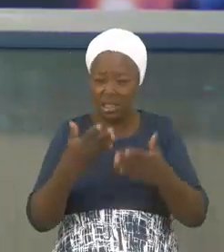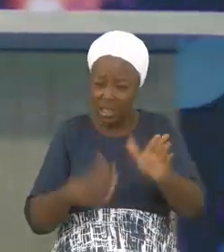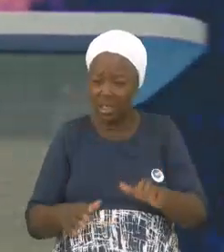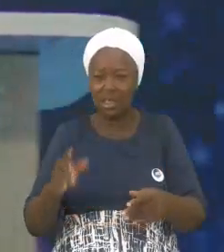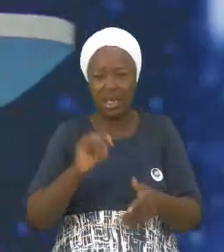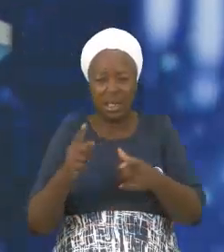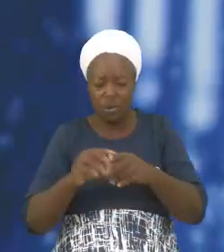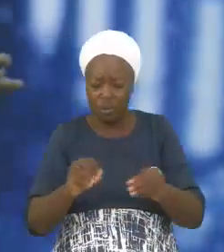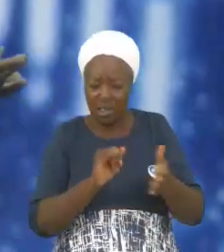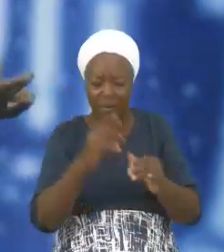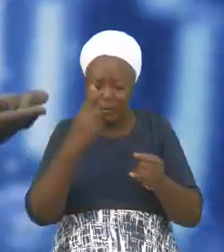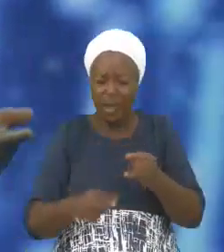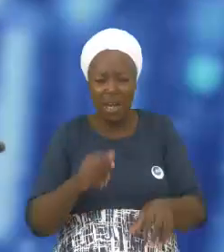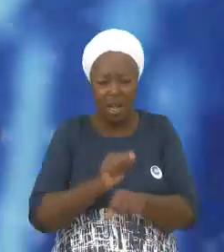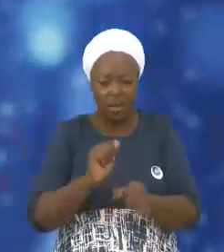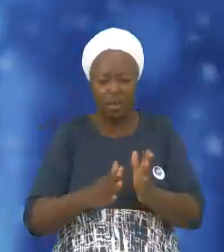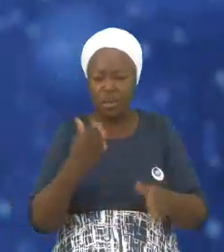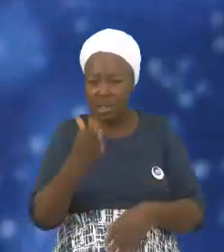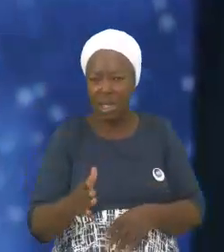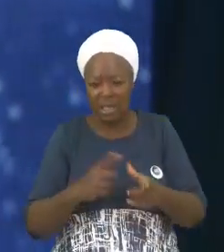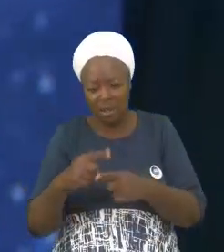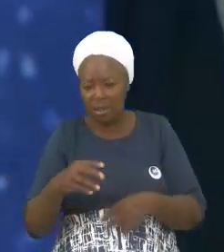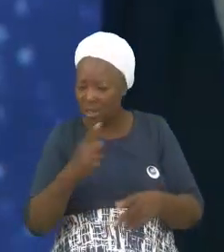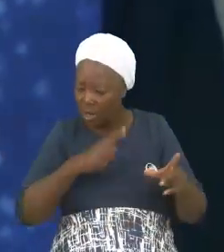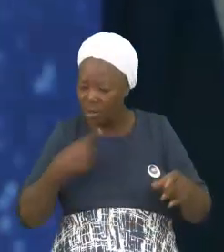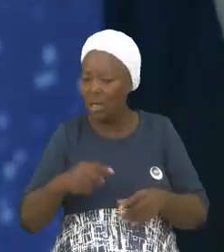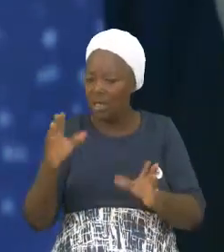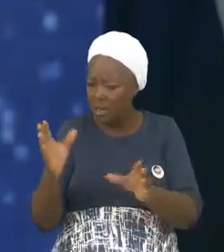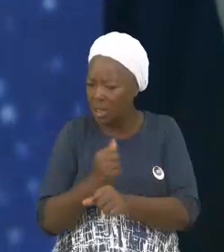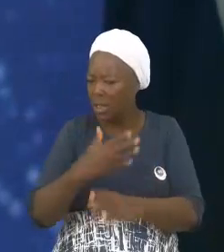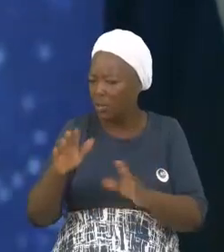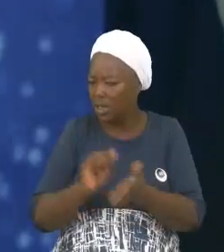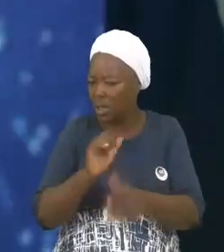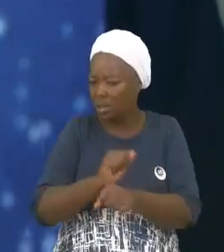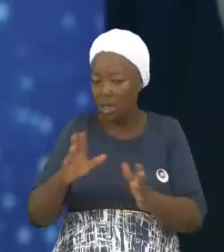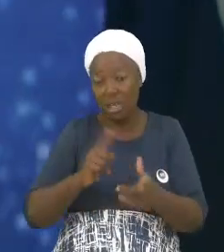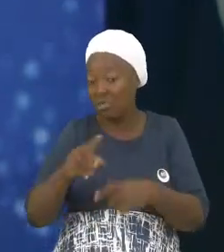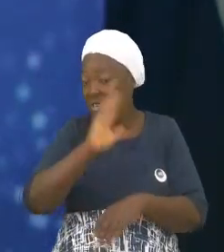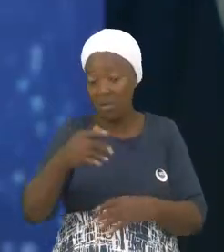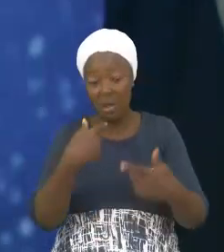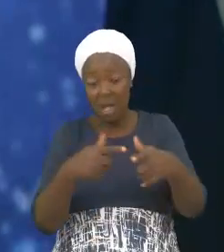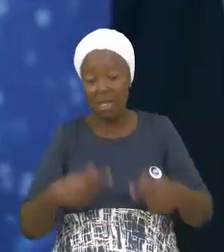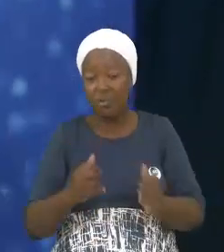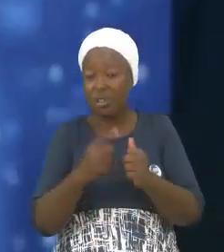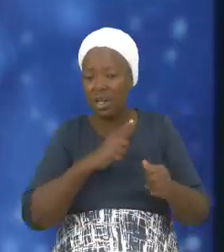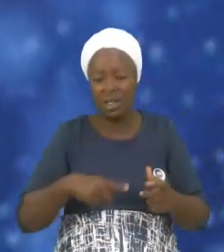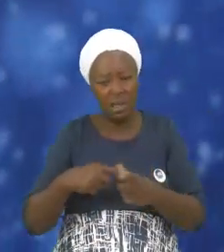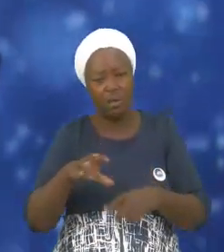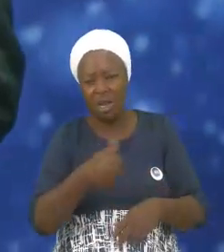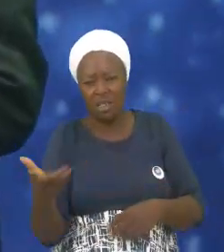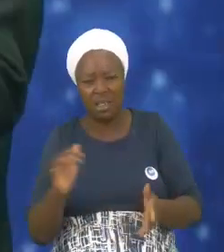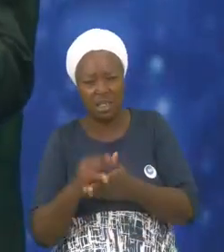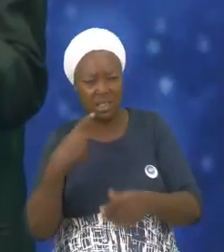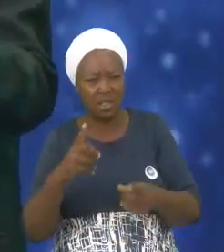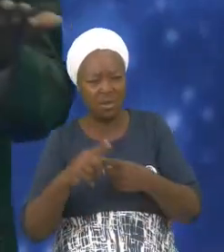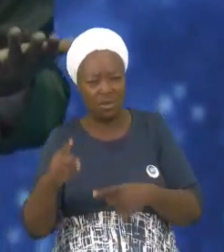and the Lord is saying, take away the stone, and you don't argue. Whatsoever he says unto you,